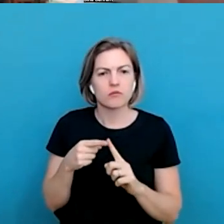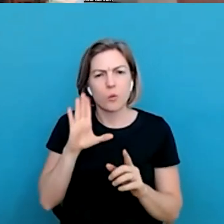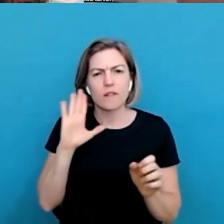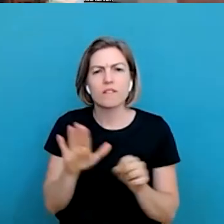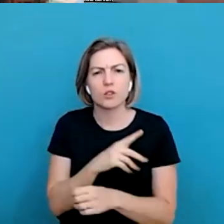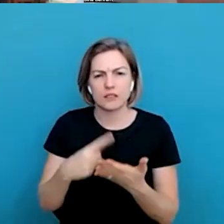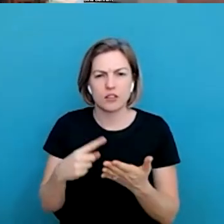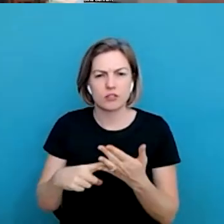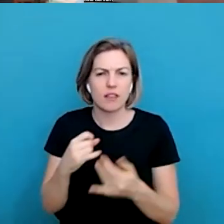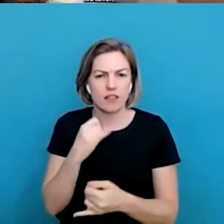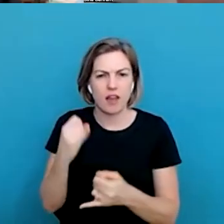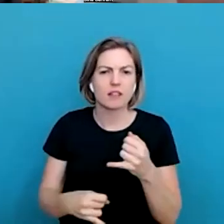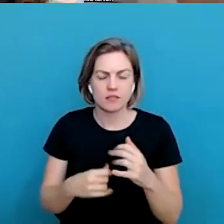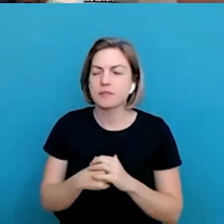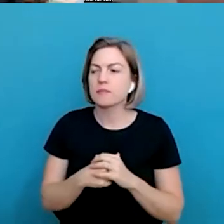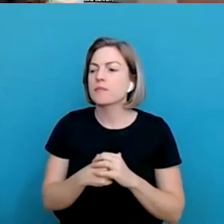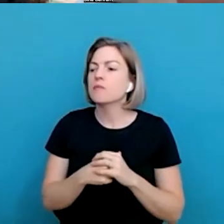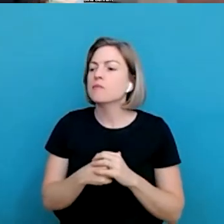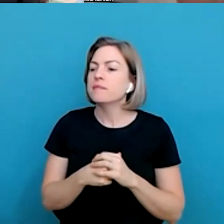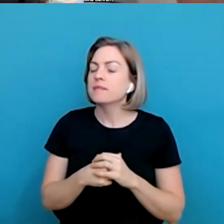at the end.